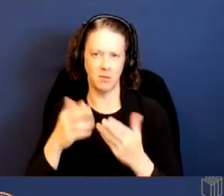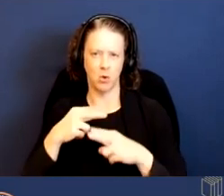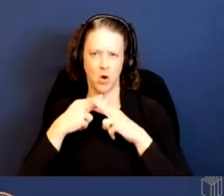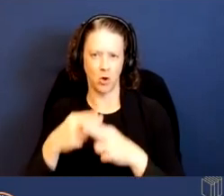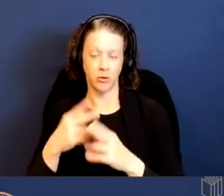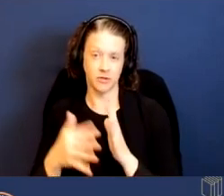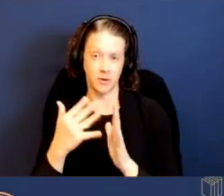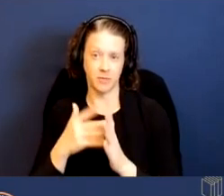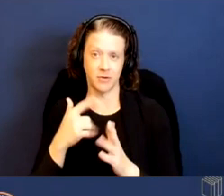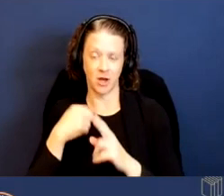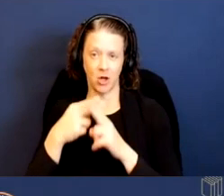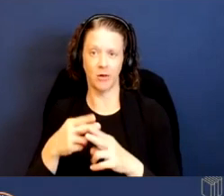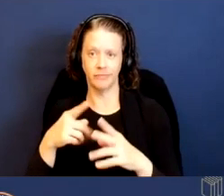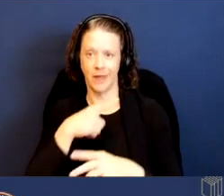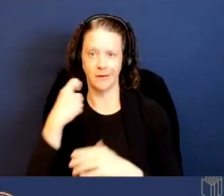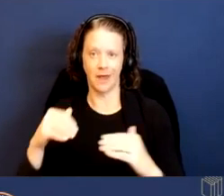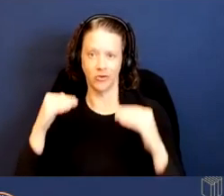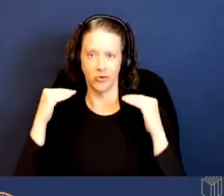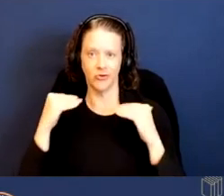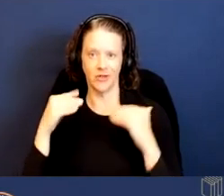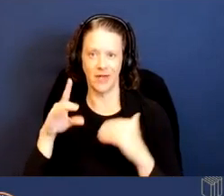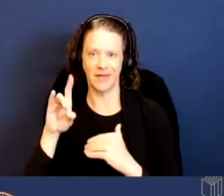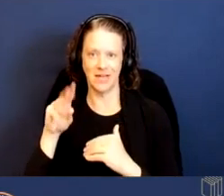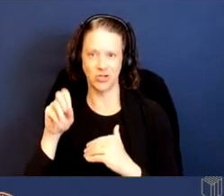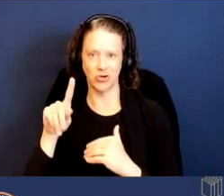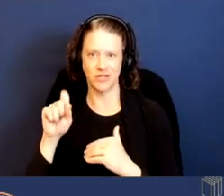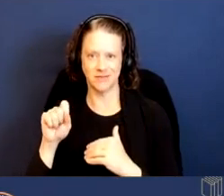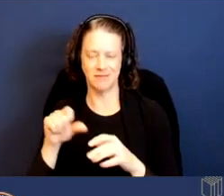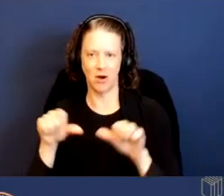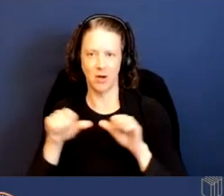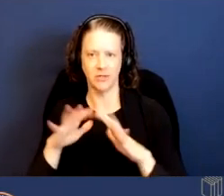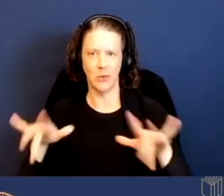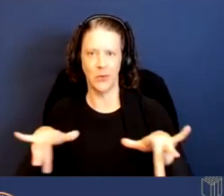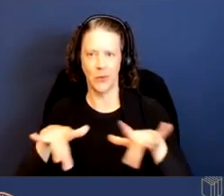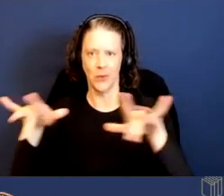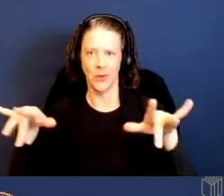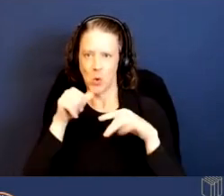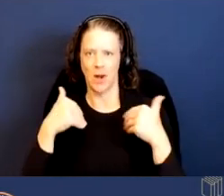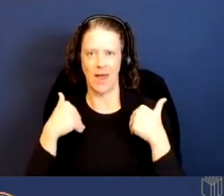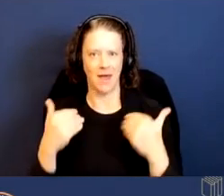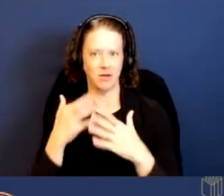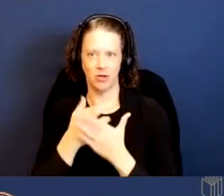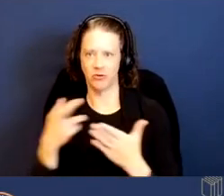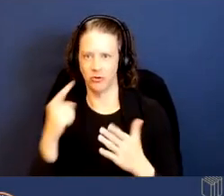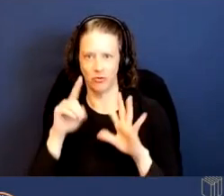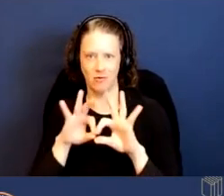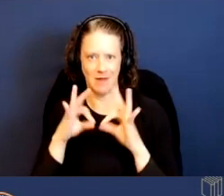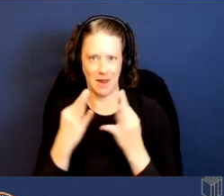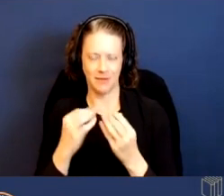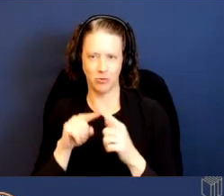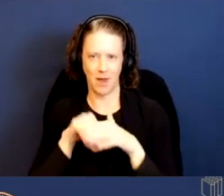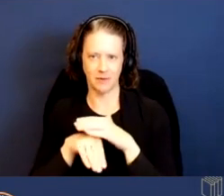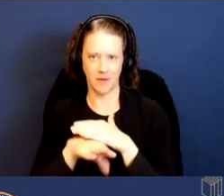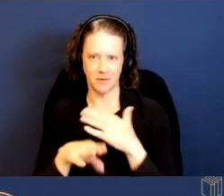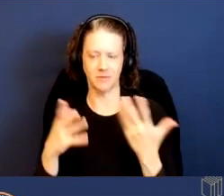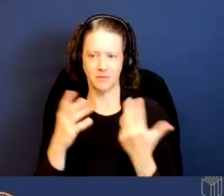call, sort of deserts, areas that sort of lack, resources for families to access as well. And